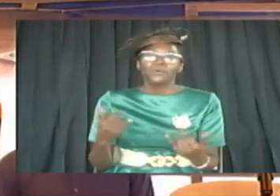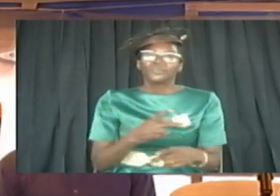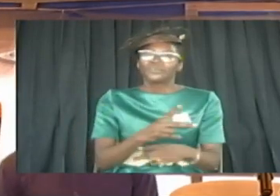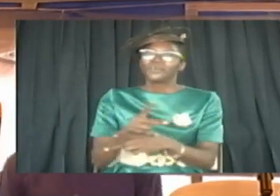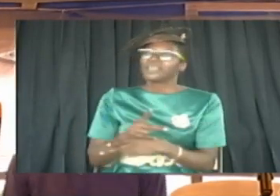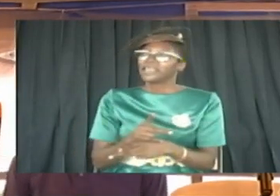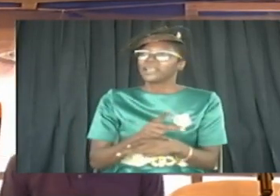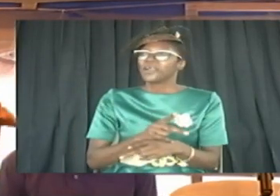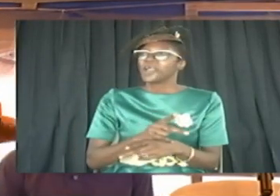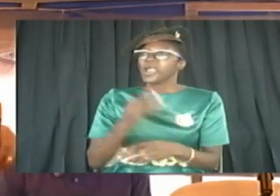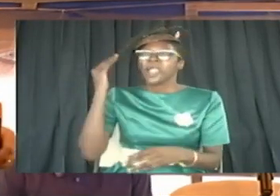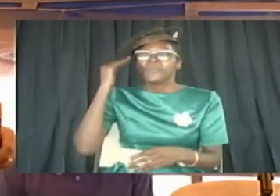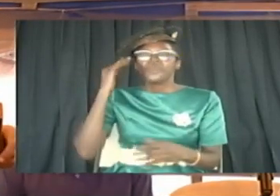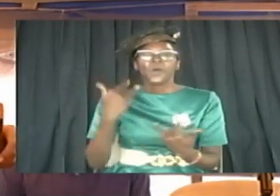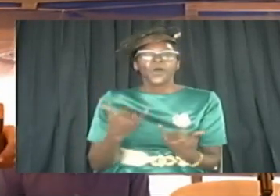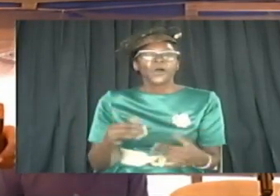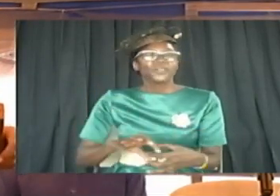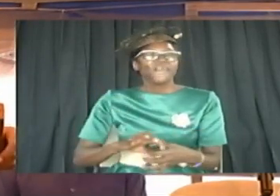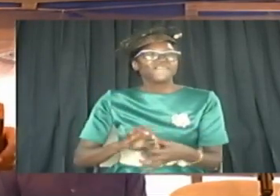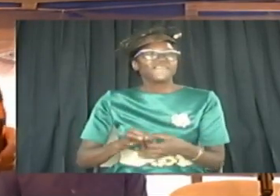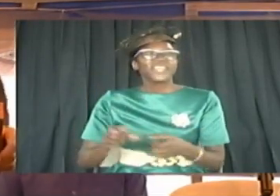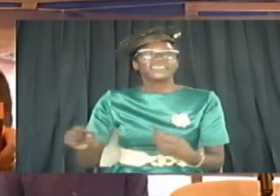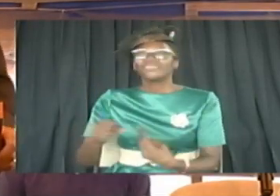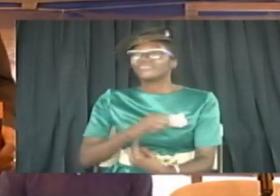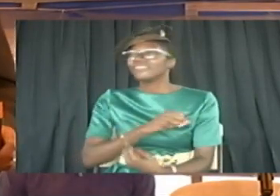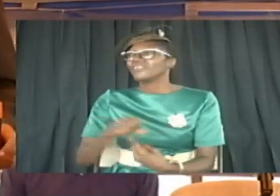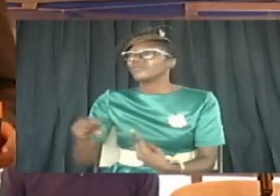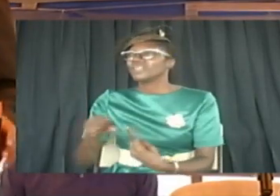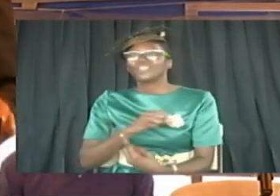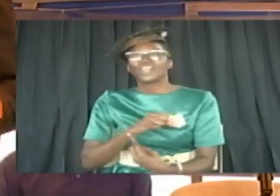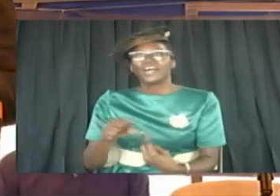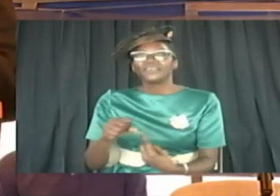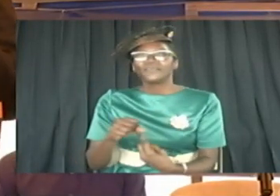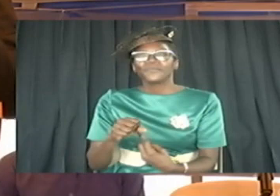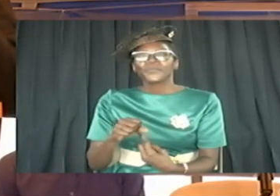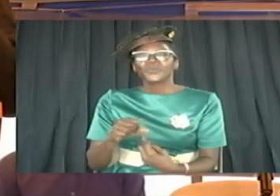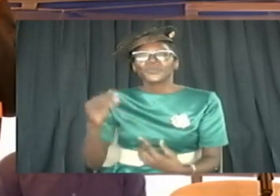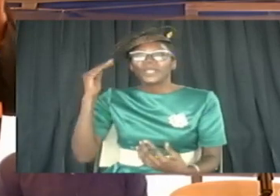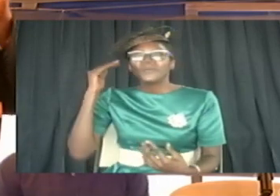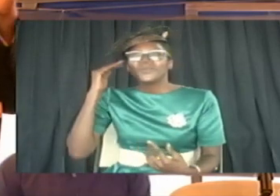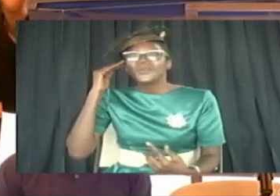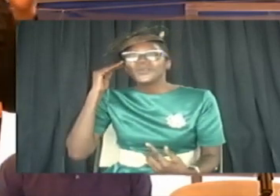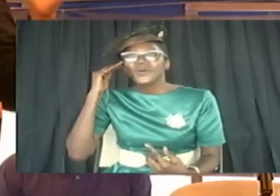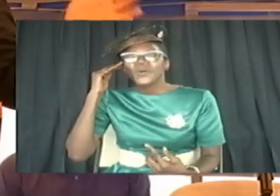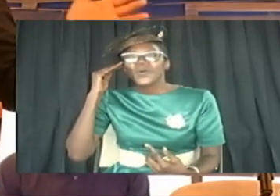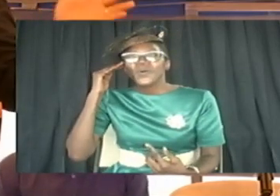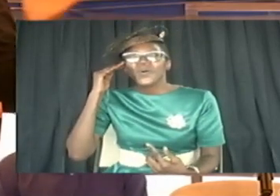to fix situations. He knows how to make the wrong